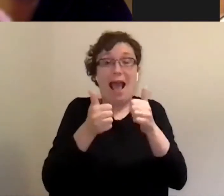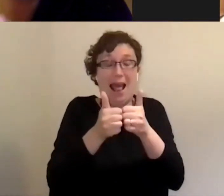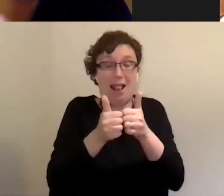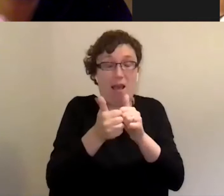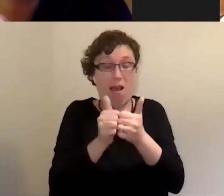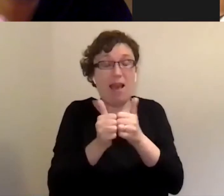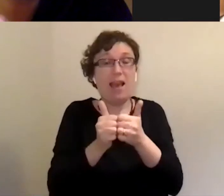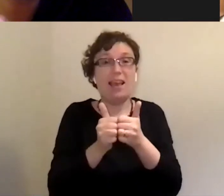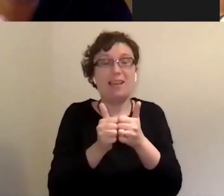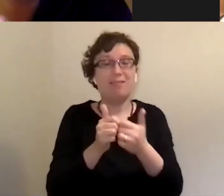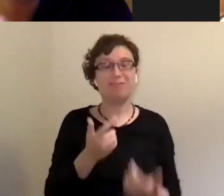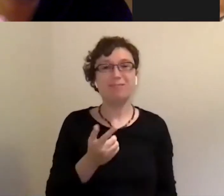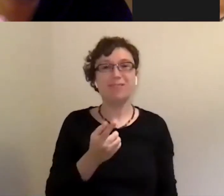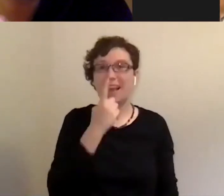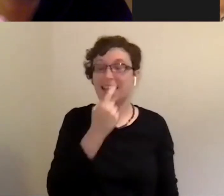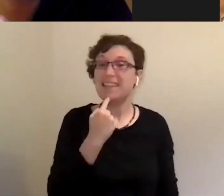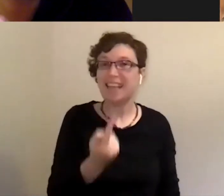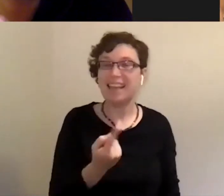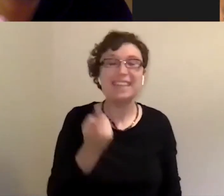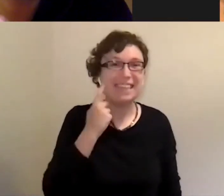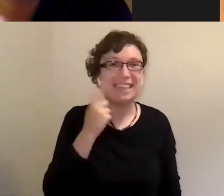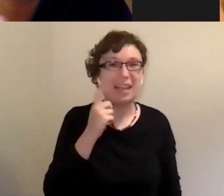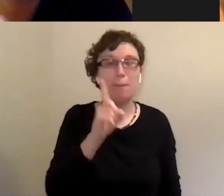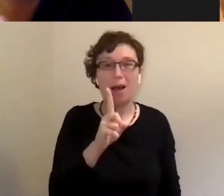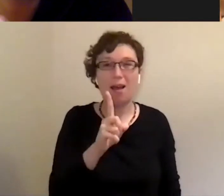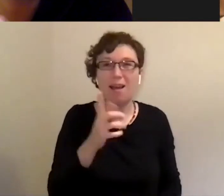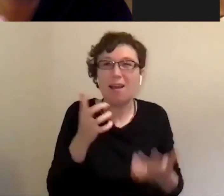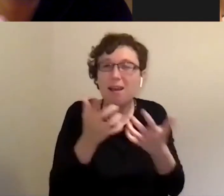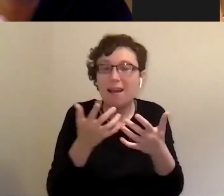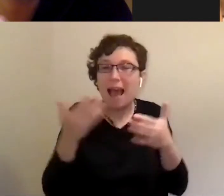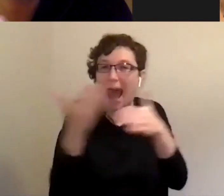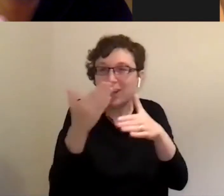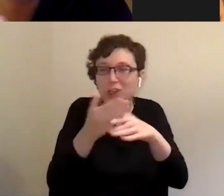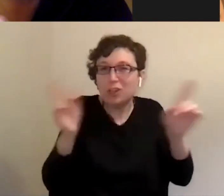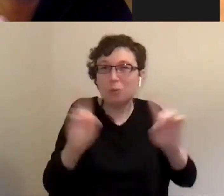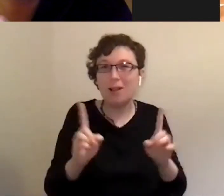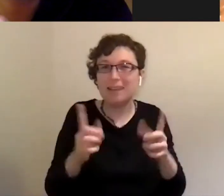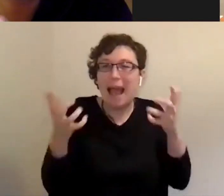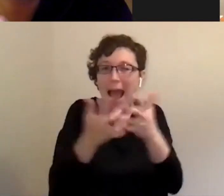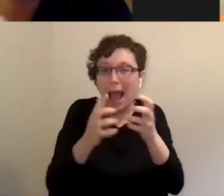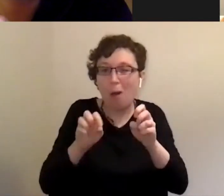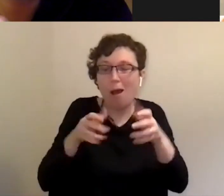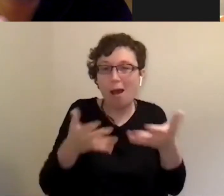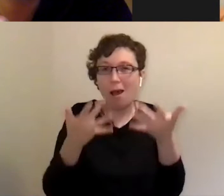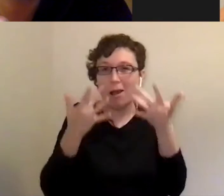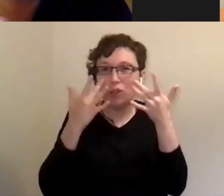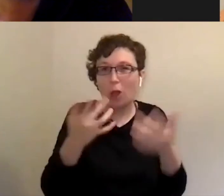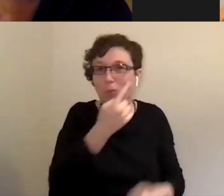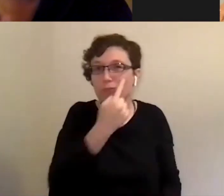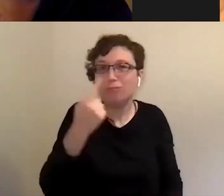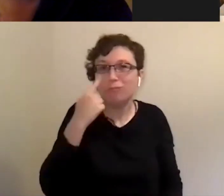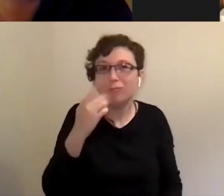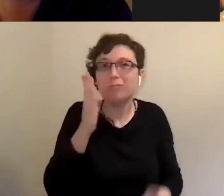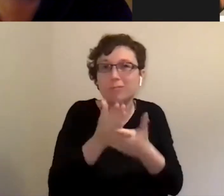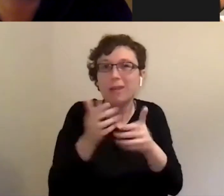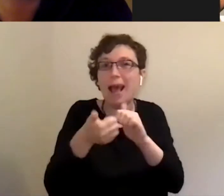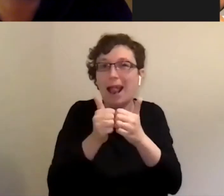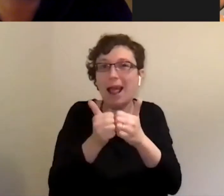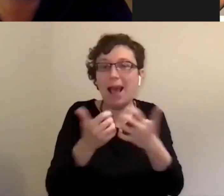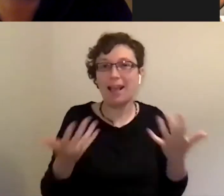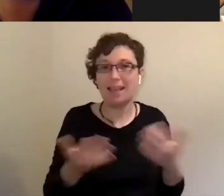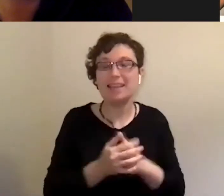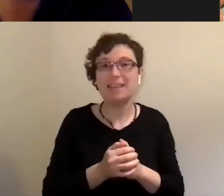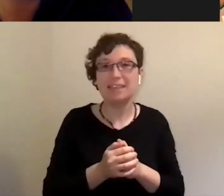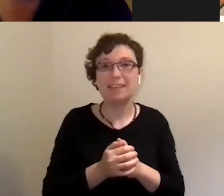easier to say that you're an ally so that it looks good on paper for you, but then when I call upon you or when other people in need call upon you,